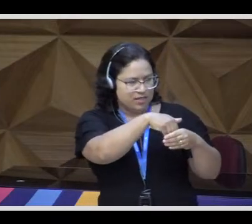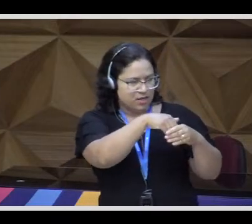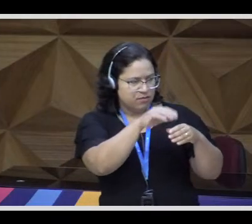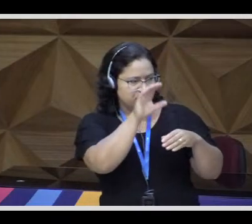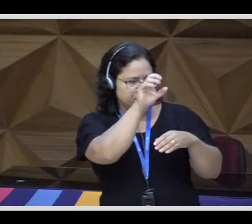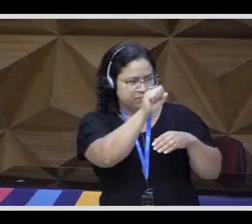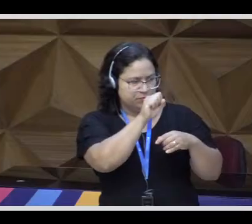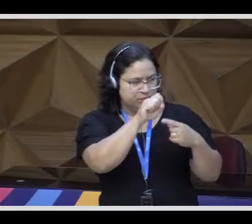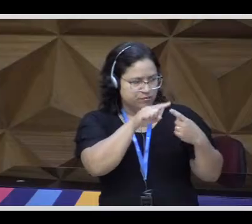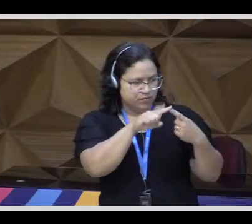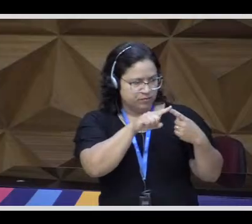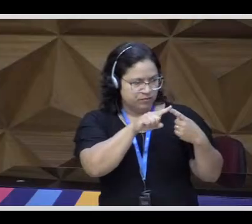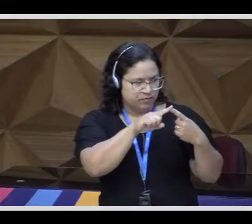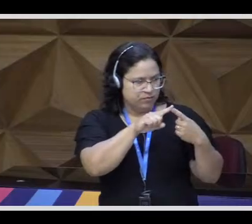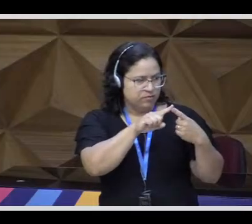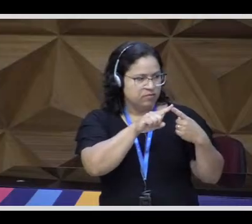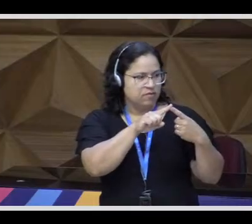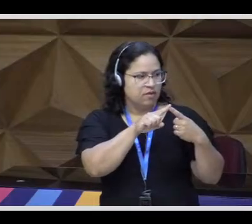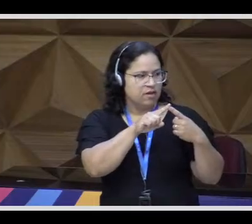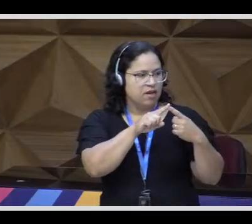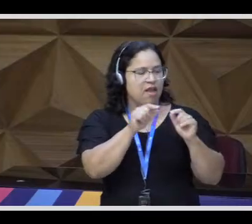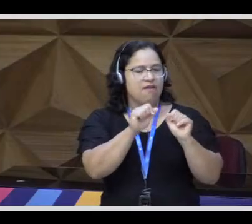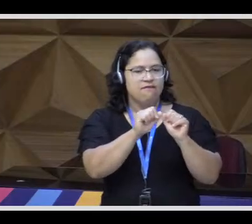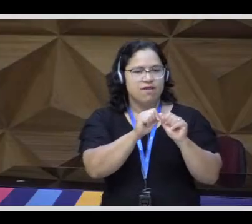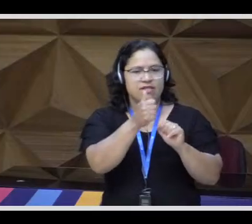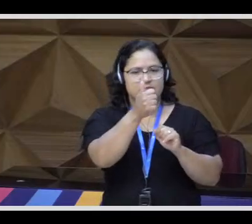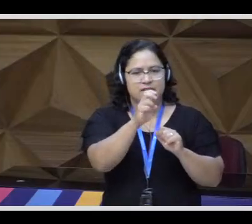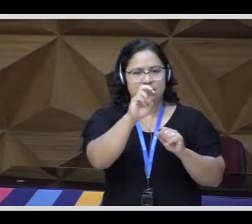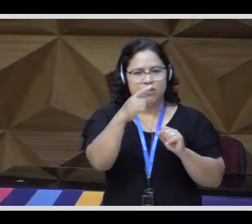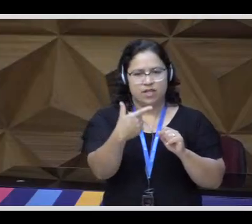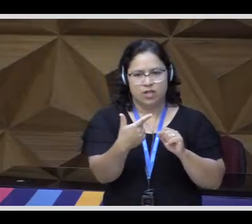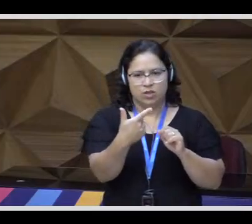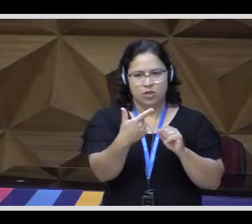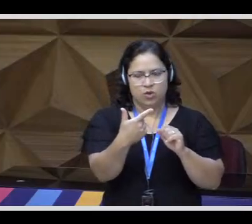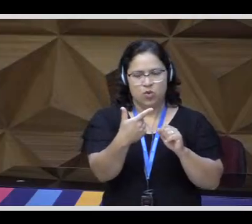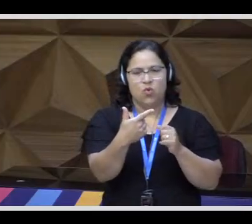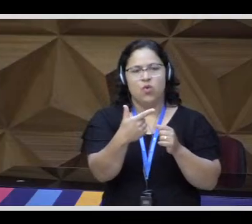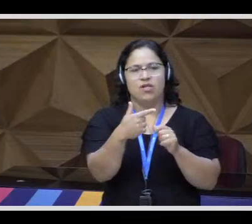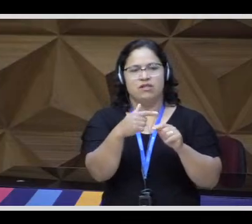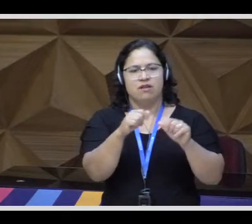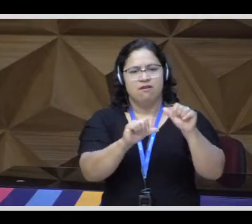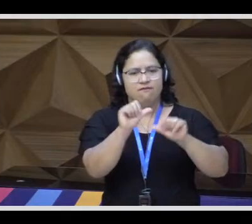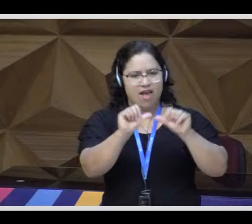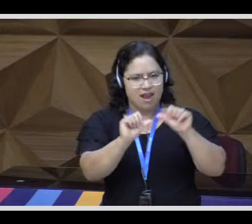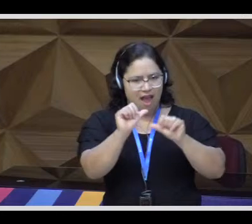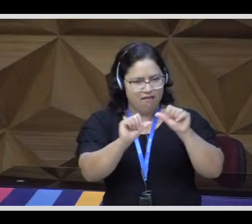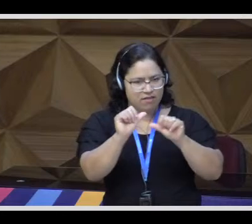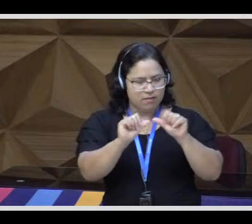then I collect 152 variables from social media